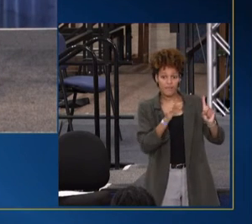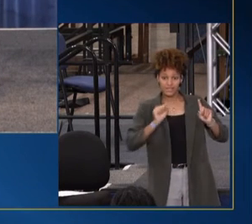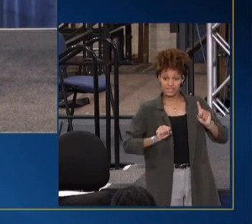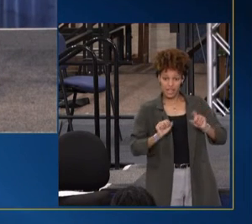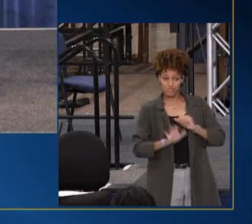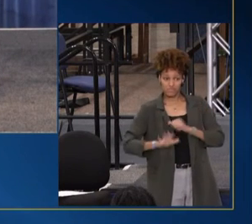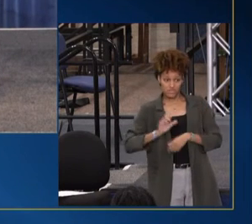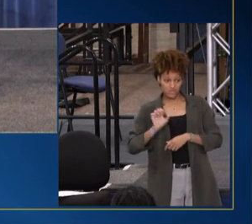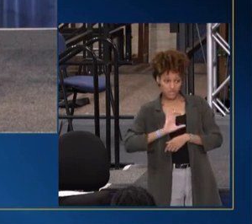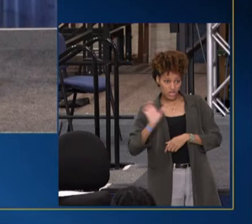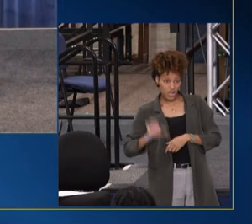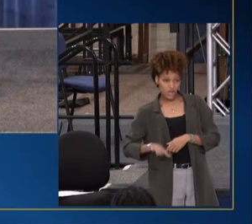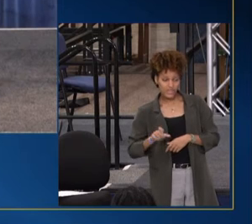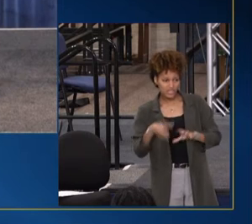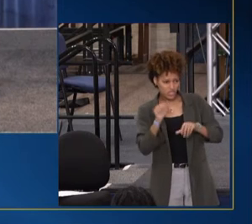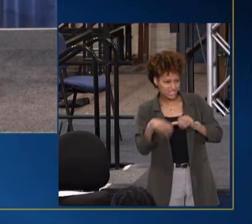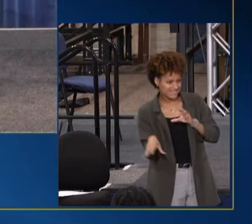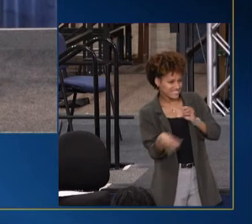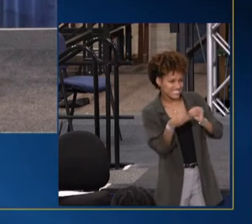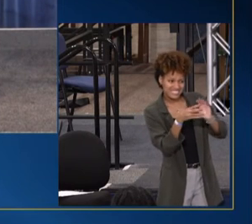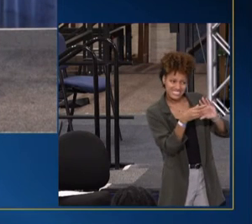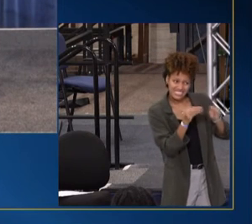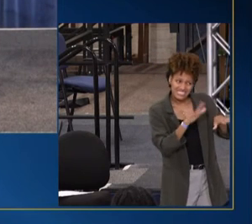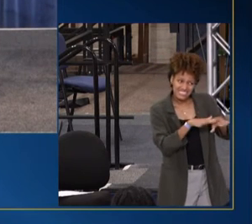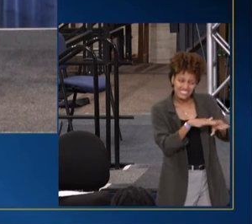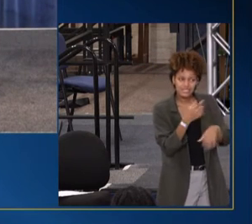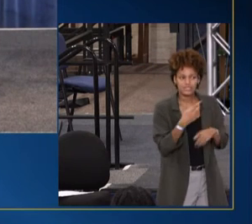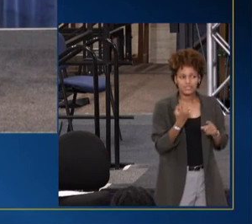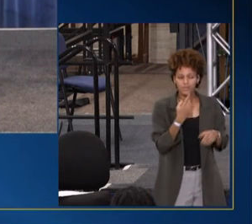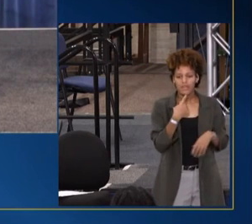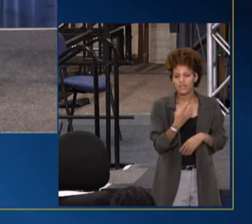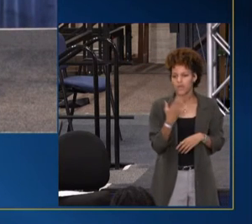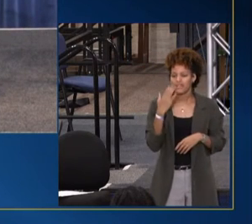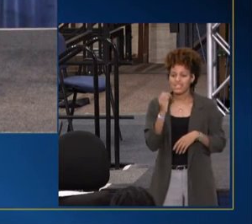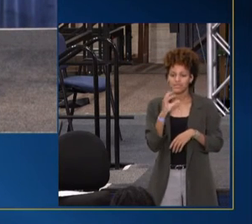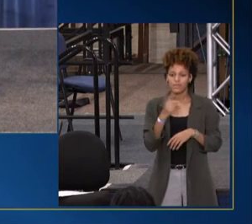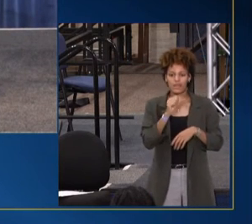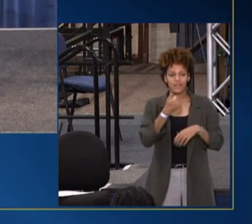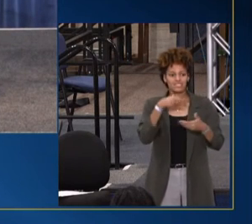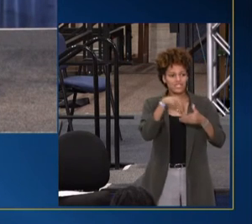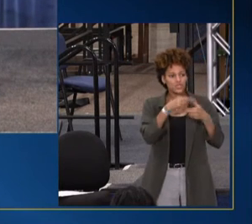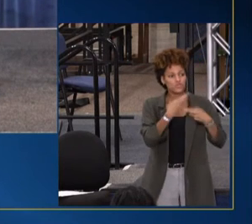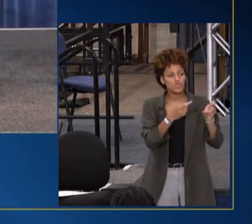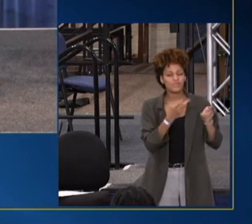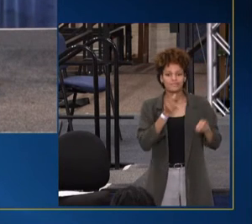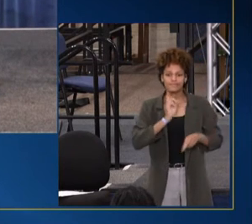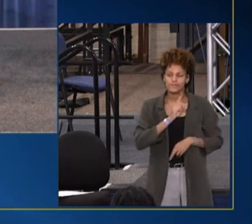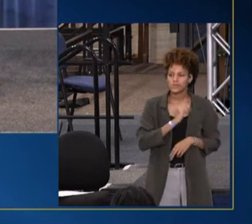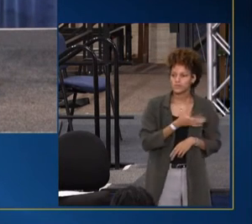Chicago, they could have said something about that. If someone had been in that room who had been a single mother